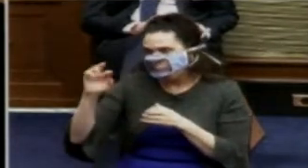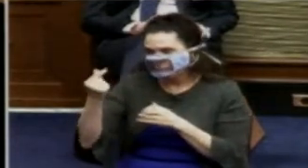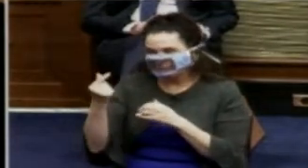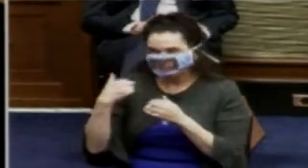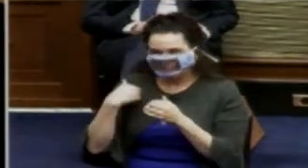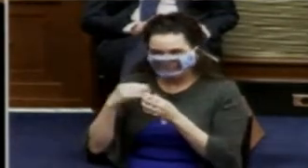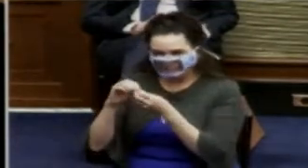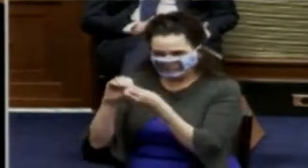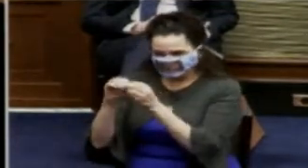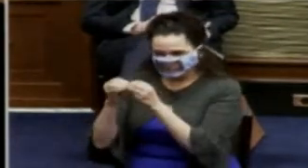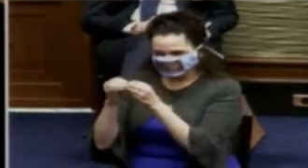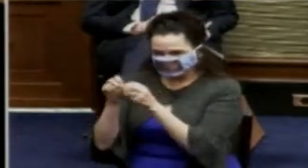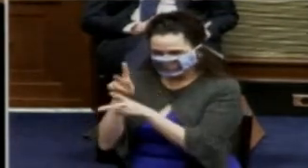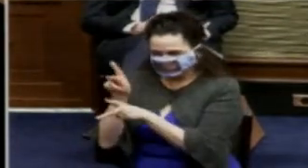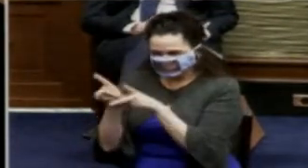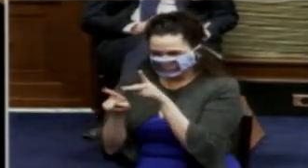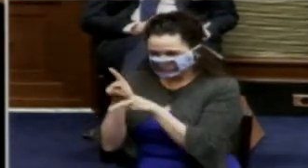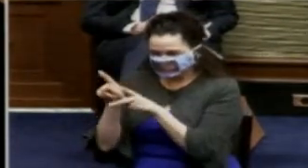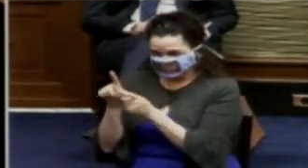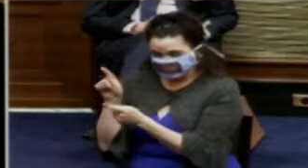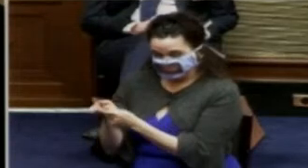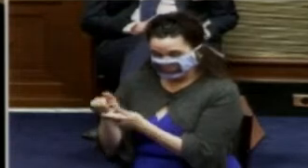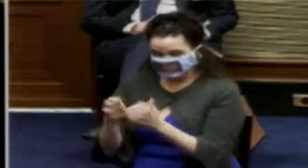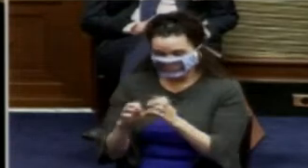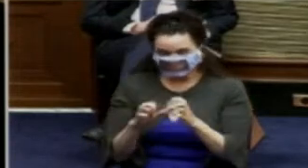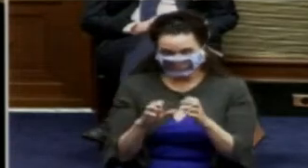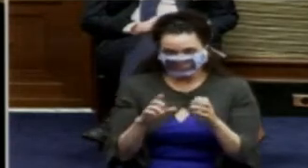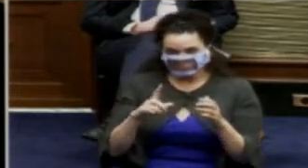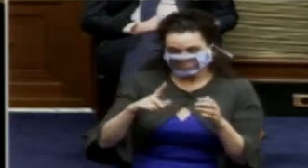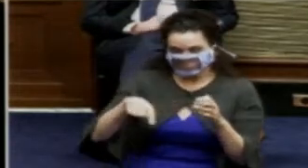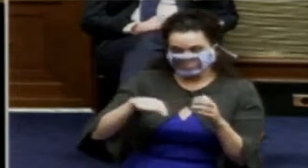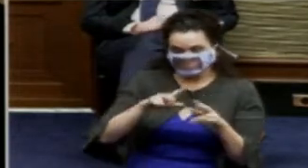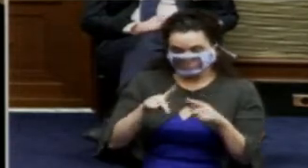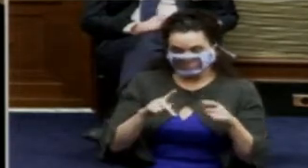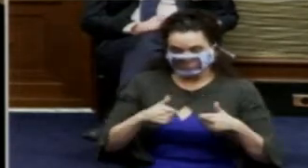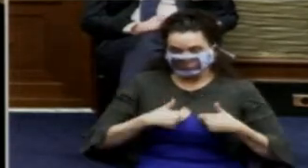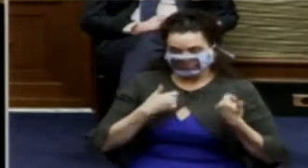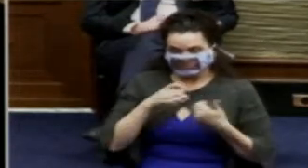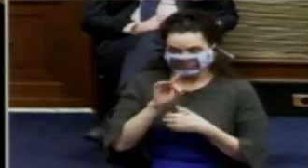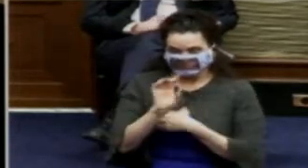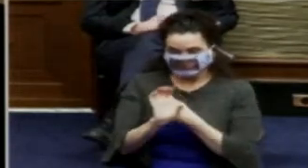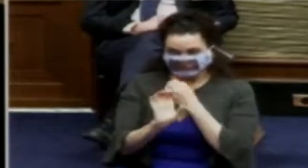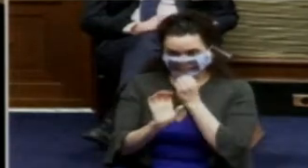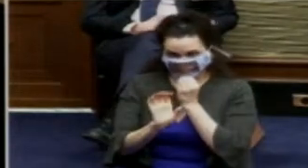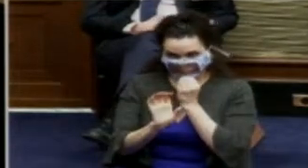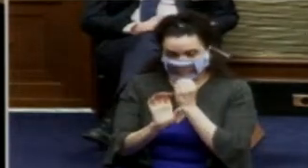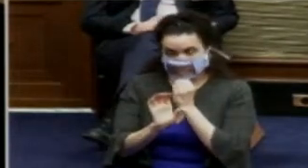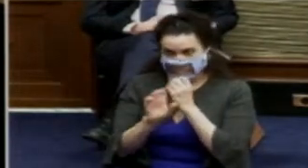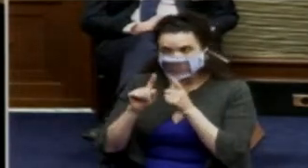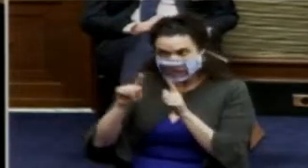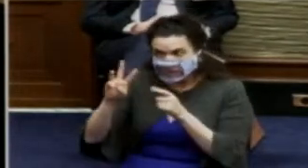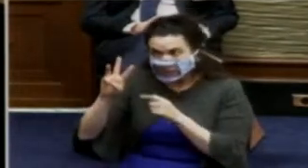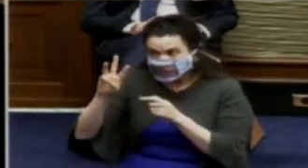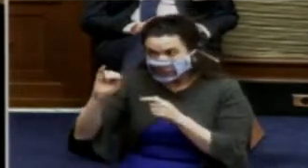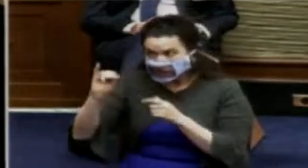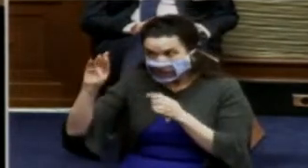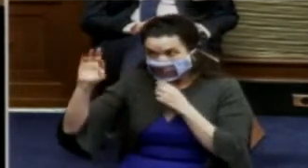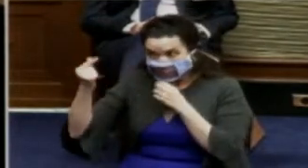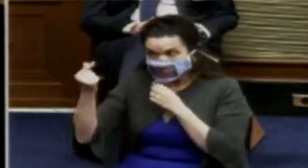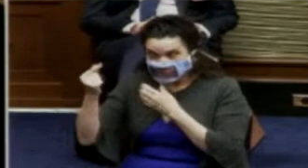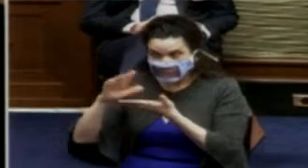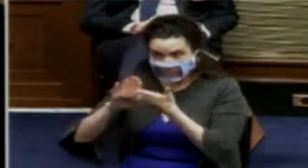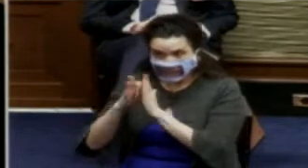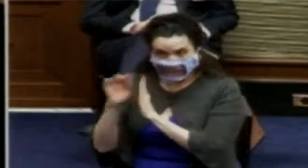population than the District of Columbia, and yet is welcomed into the statehood ambit